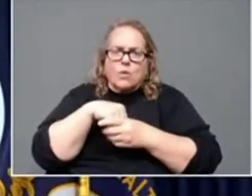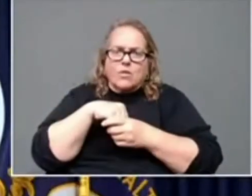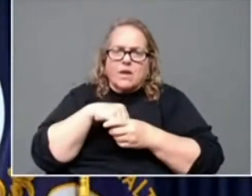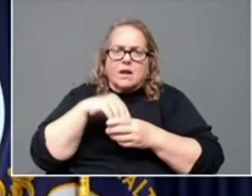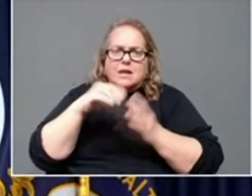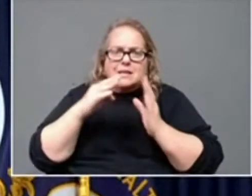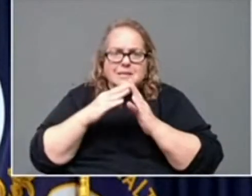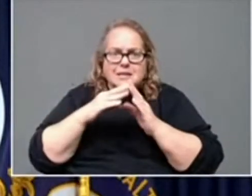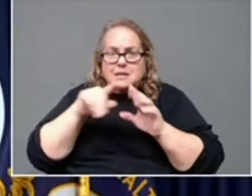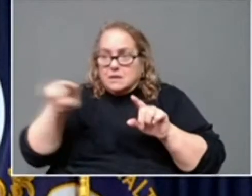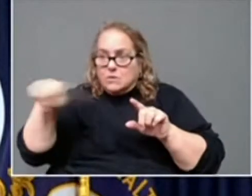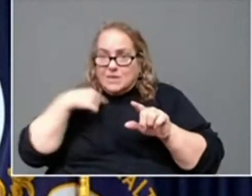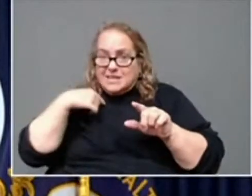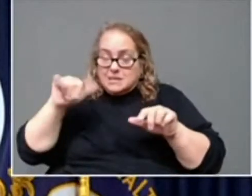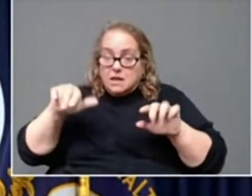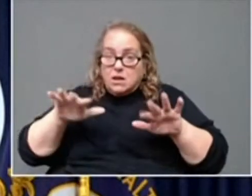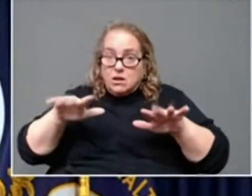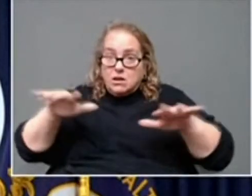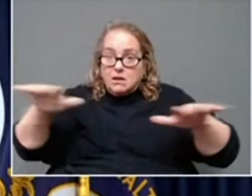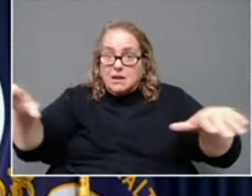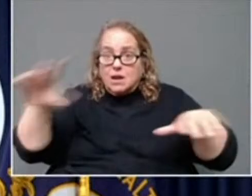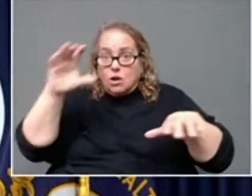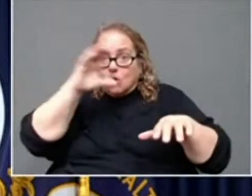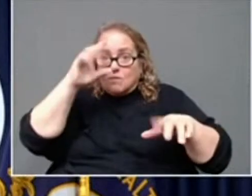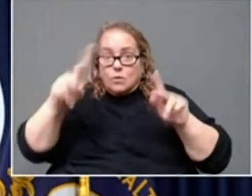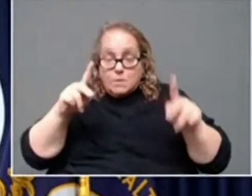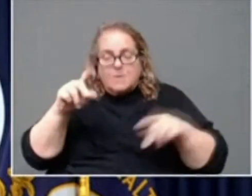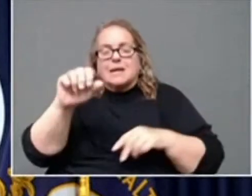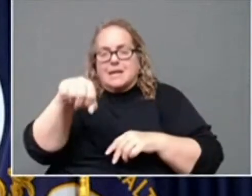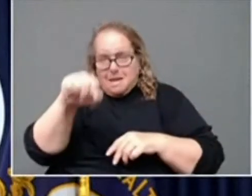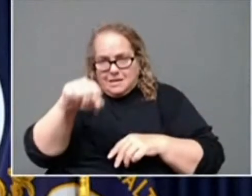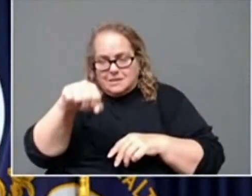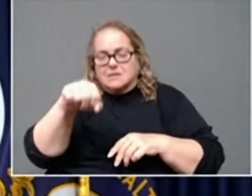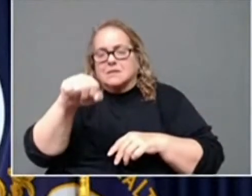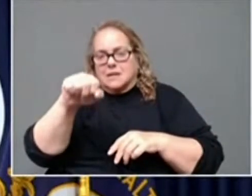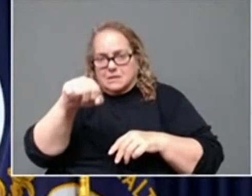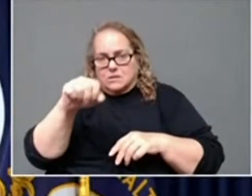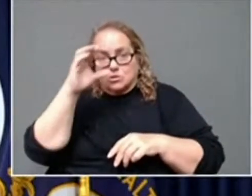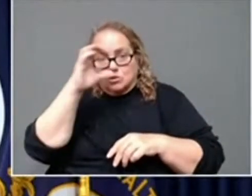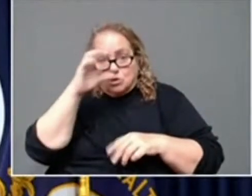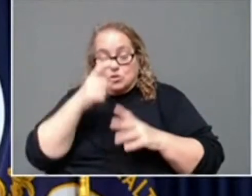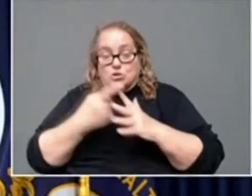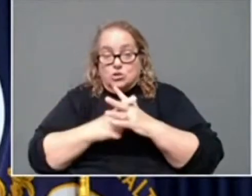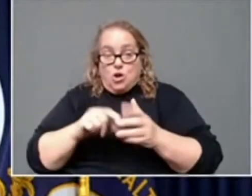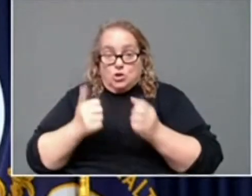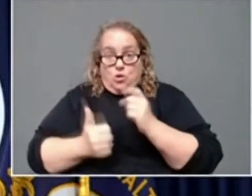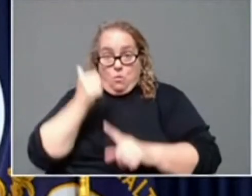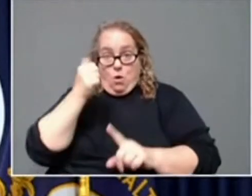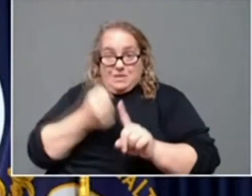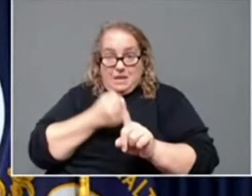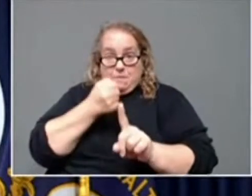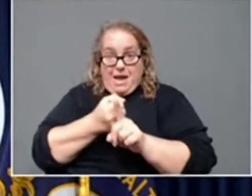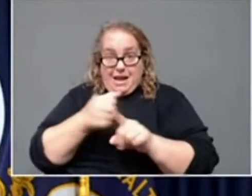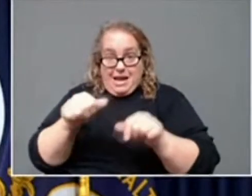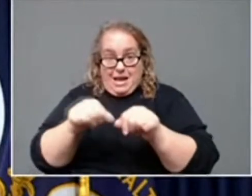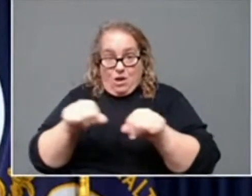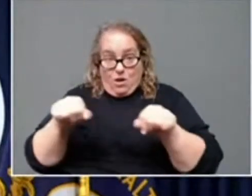Yes. The search starts in the most impacted area. We got an update